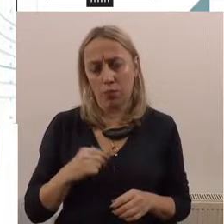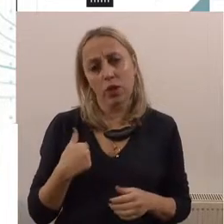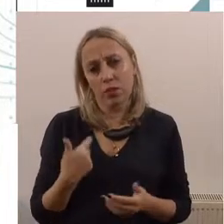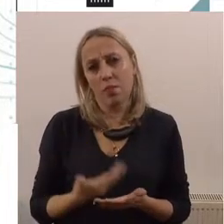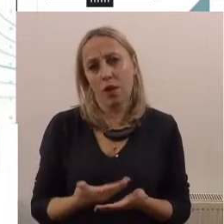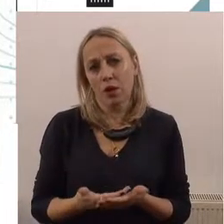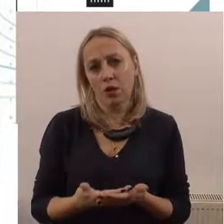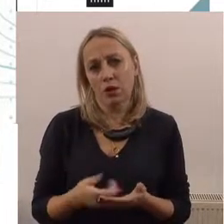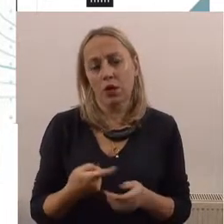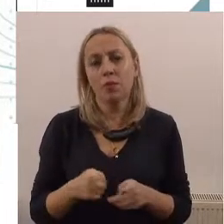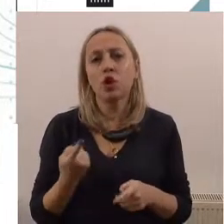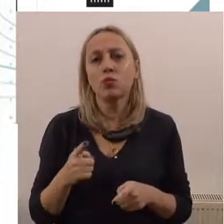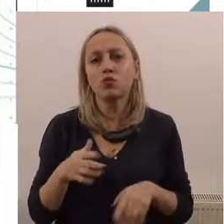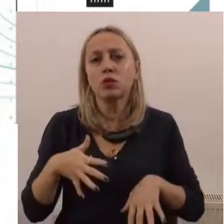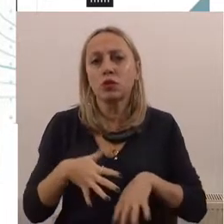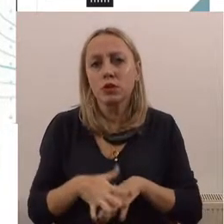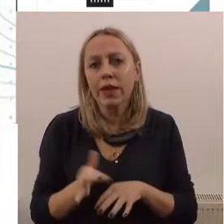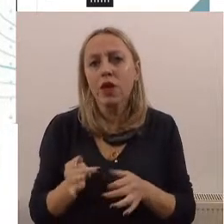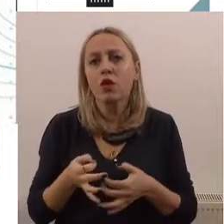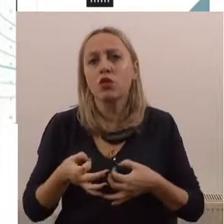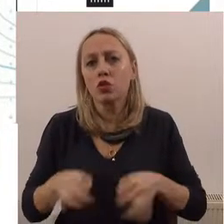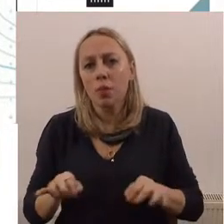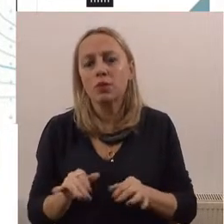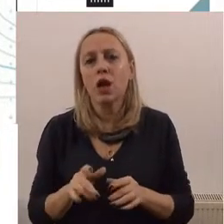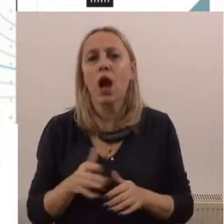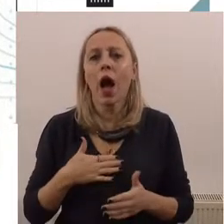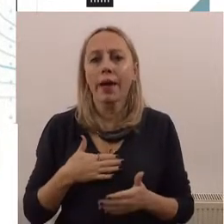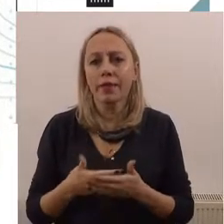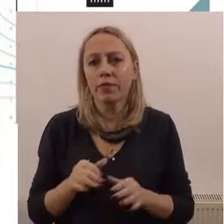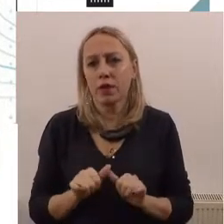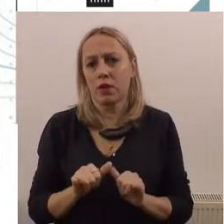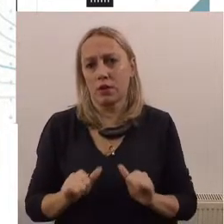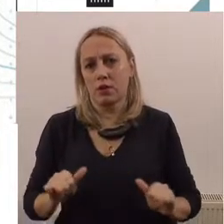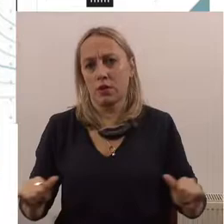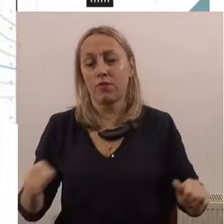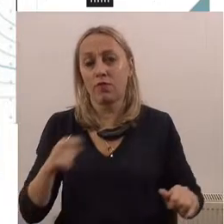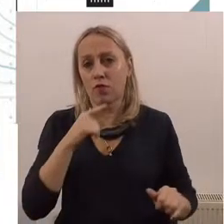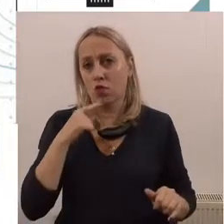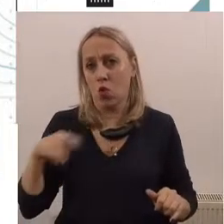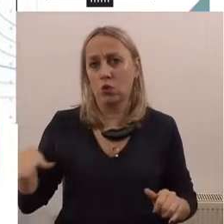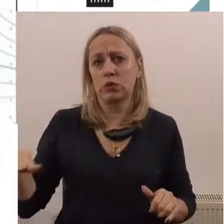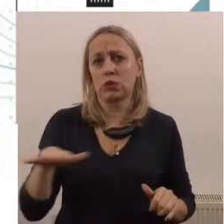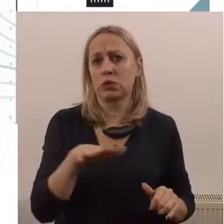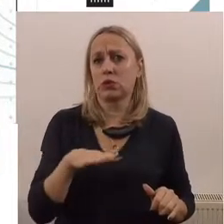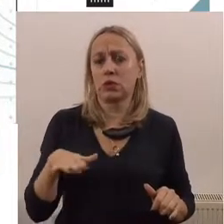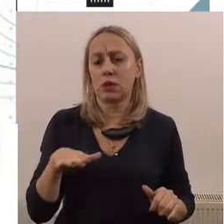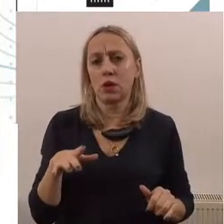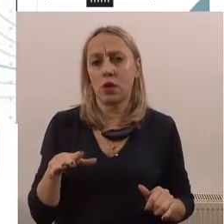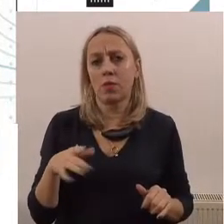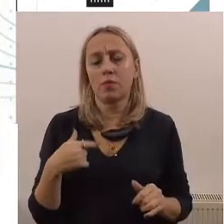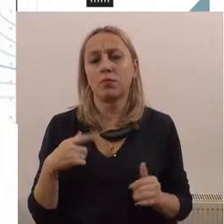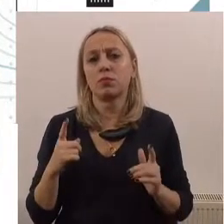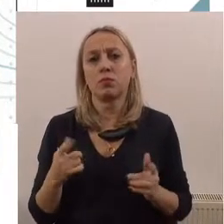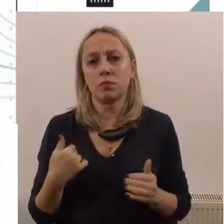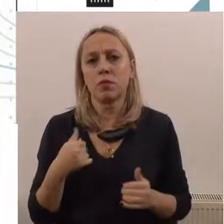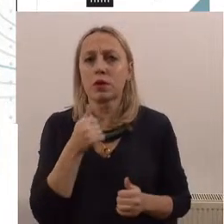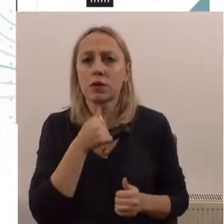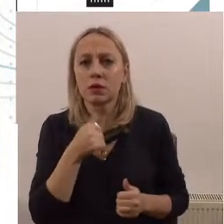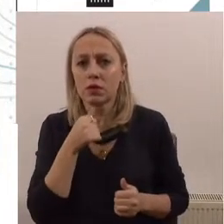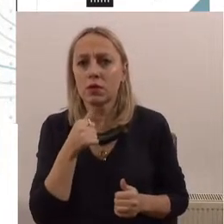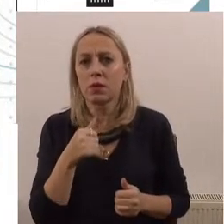this document. I believe that this is very important because inclusivity and accessibility has to